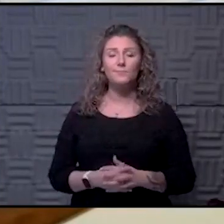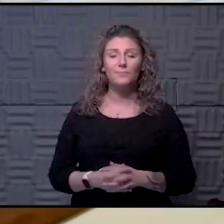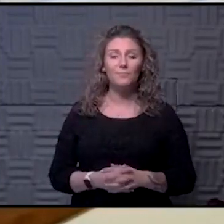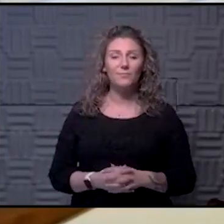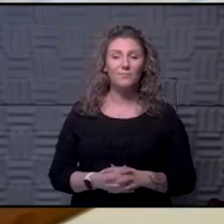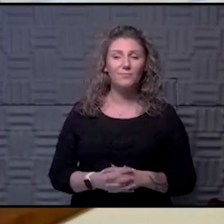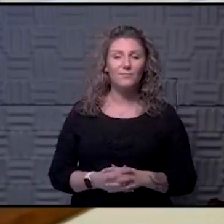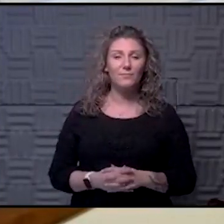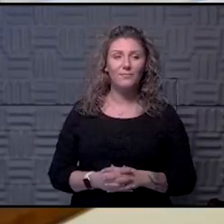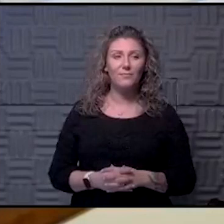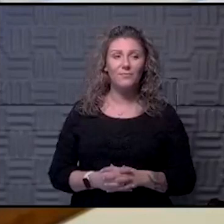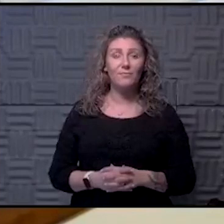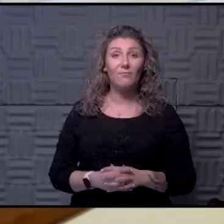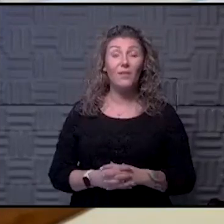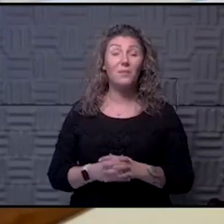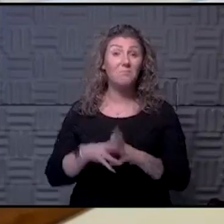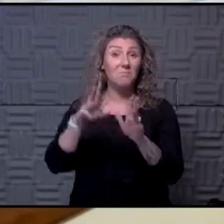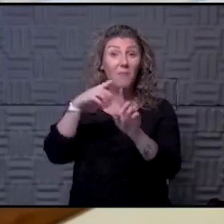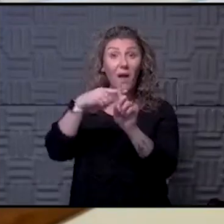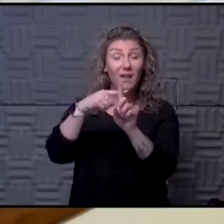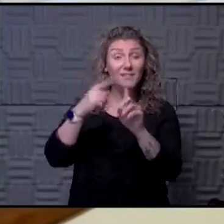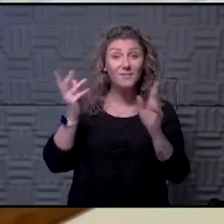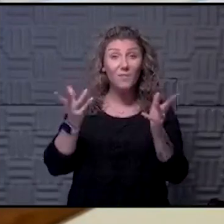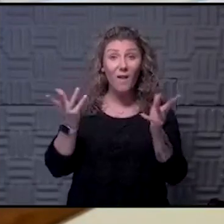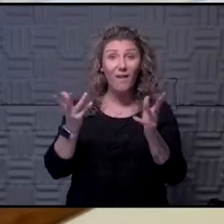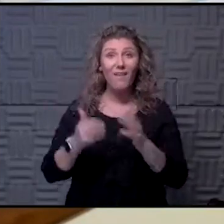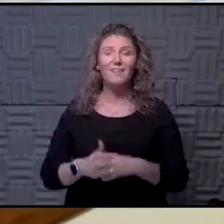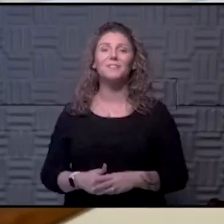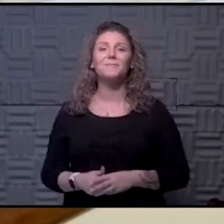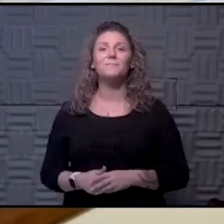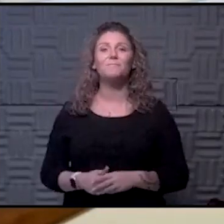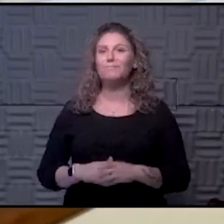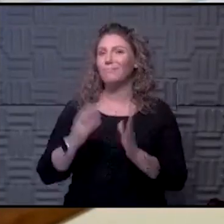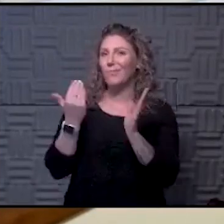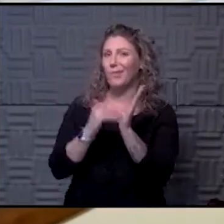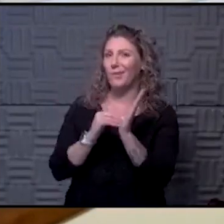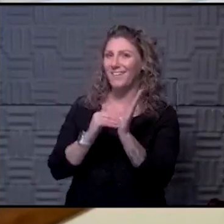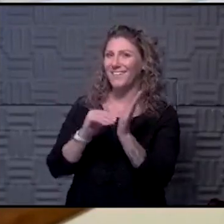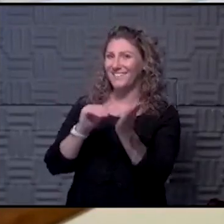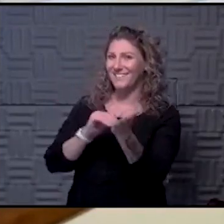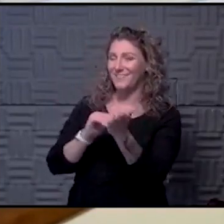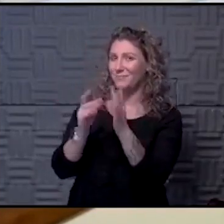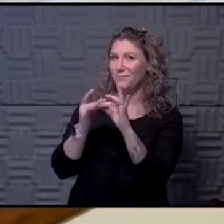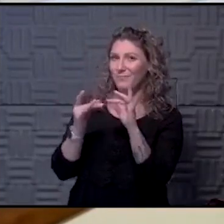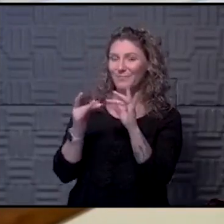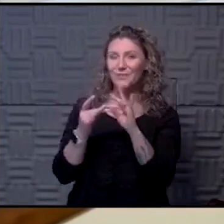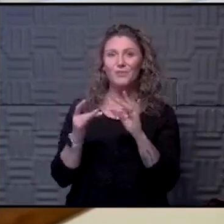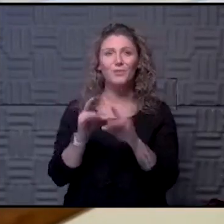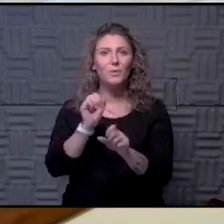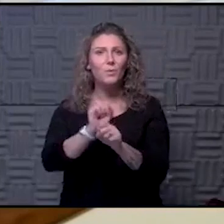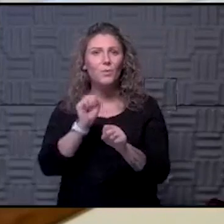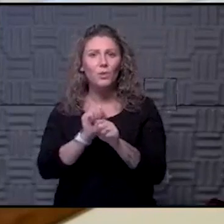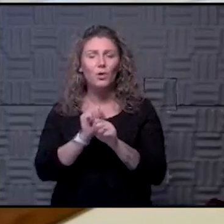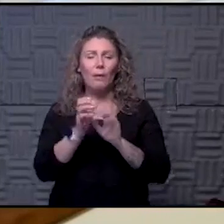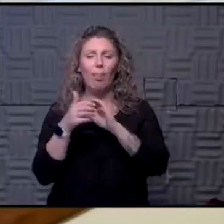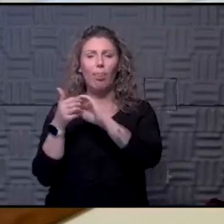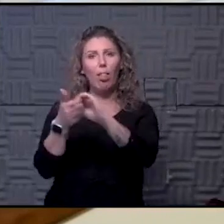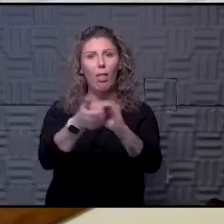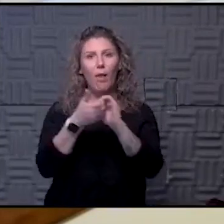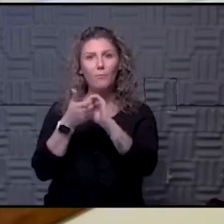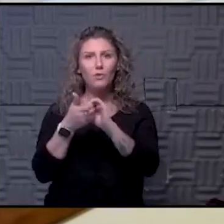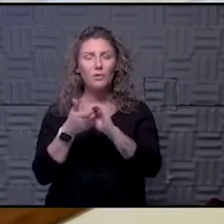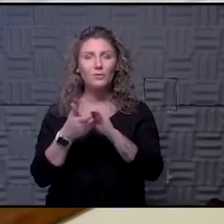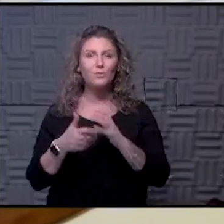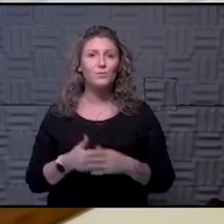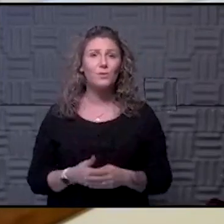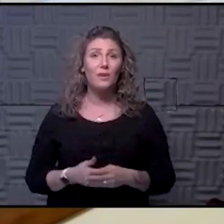Some of the bright spots in the community. So again, as Dr. Areola said, we're working with the